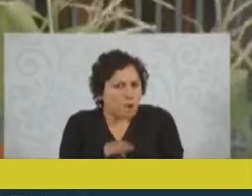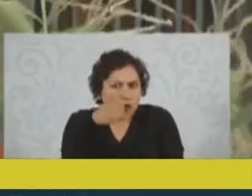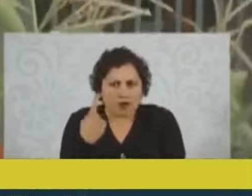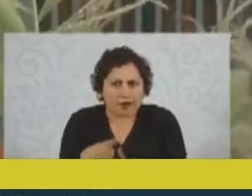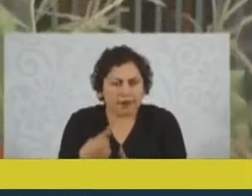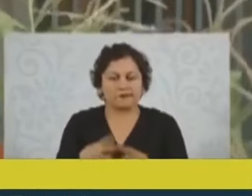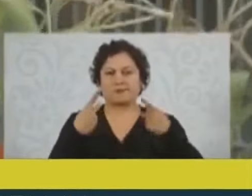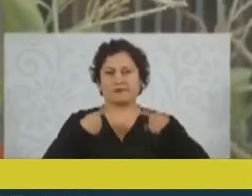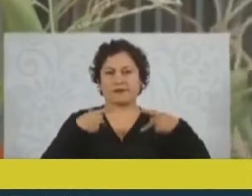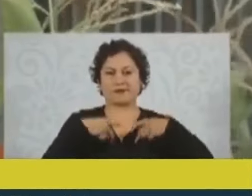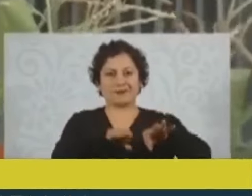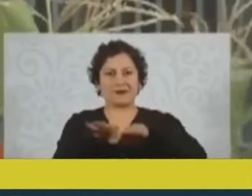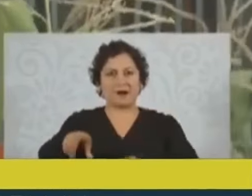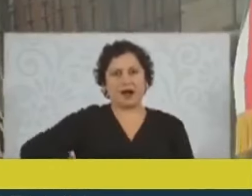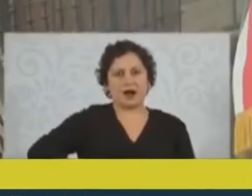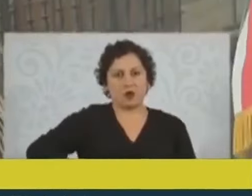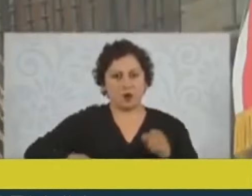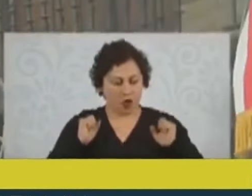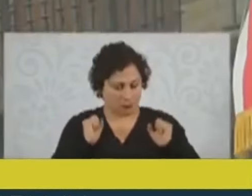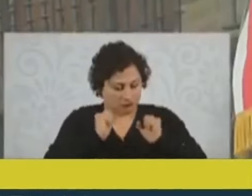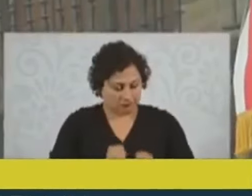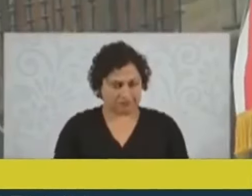For this,